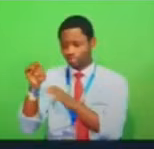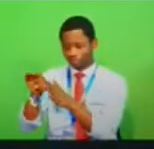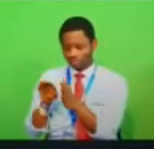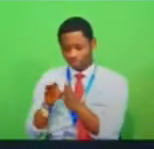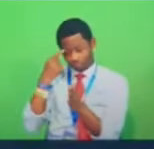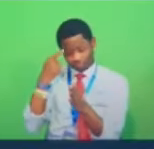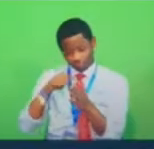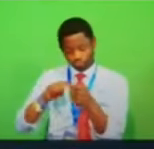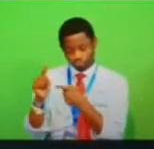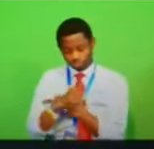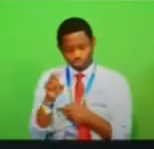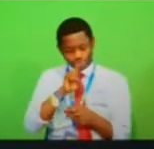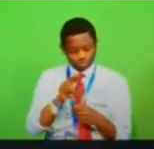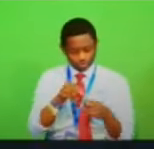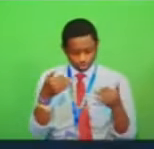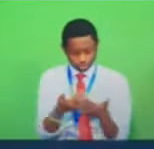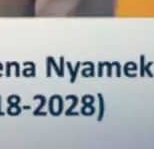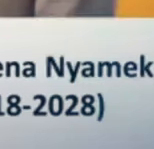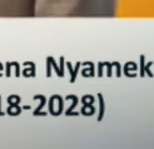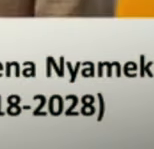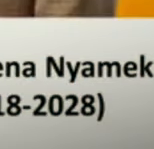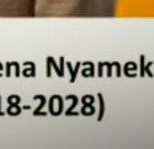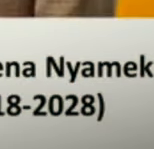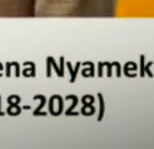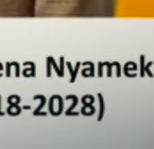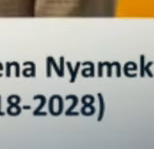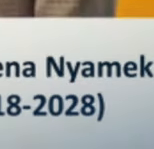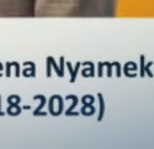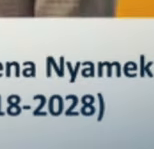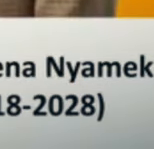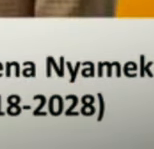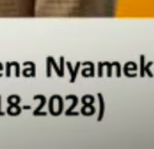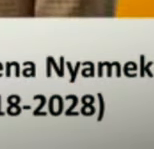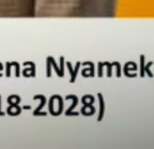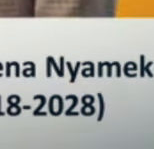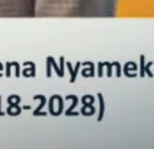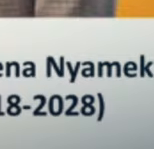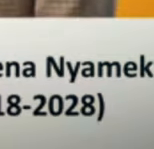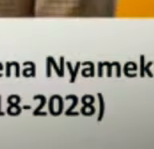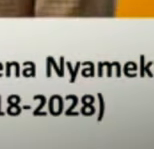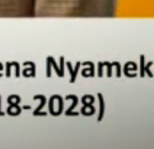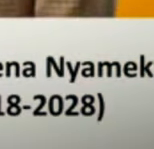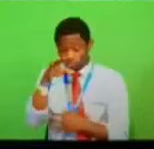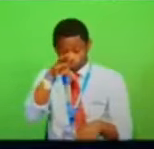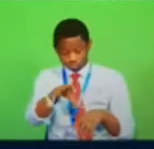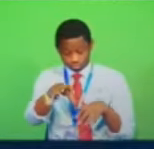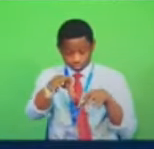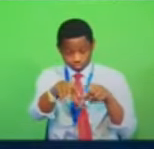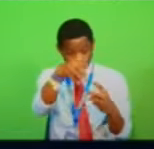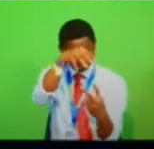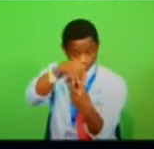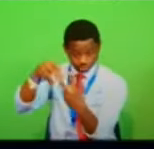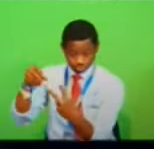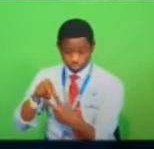using contemporary language and examples. And then he also said that if God chooses you, he